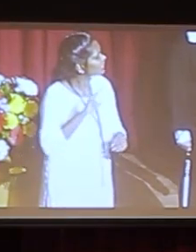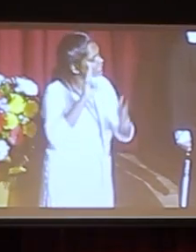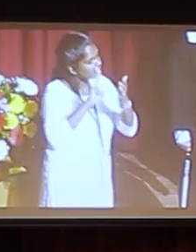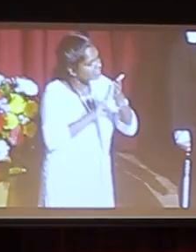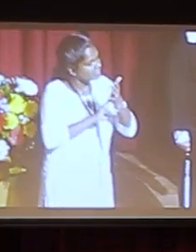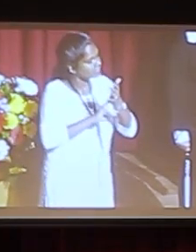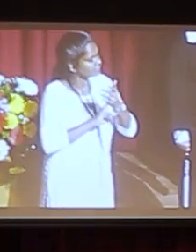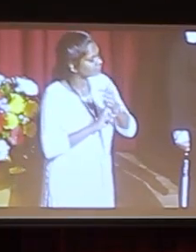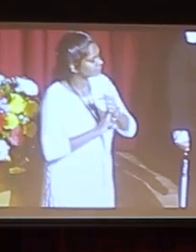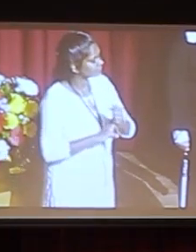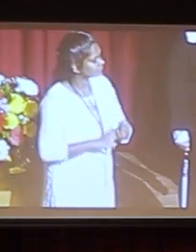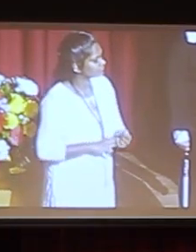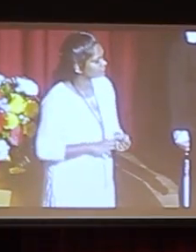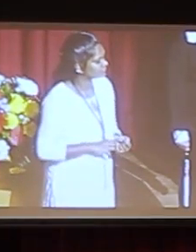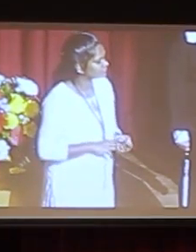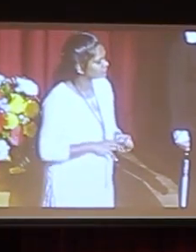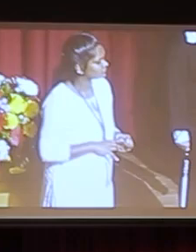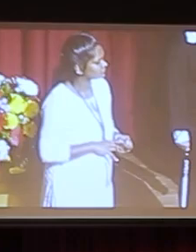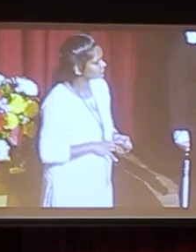M